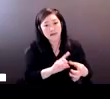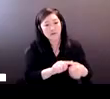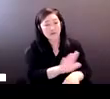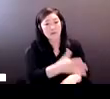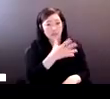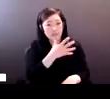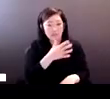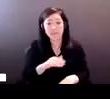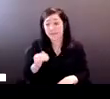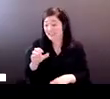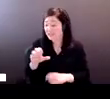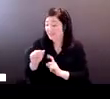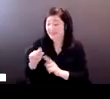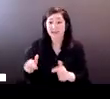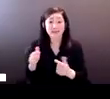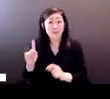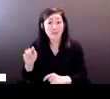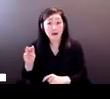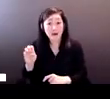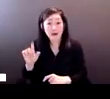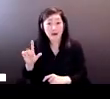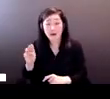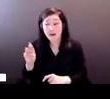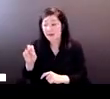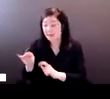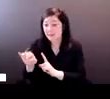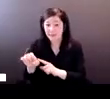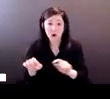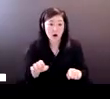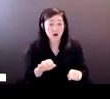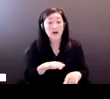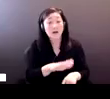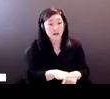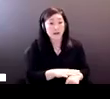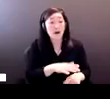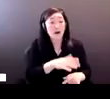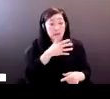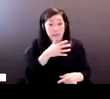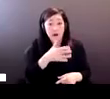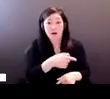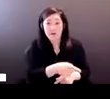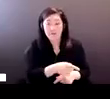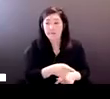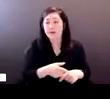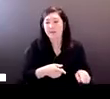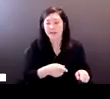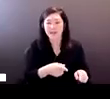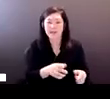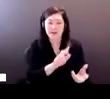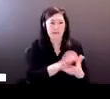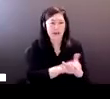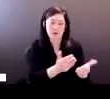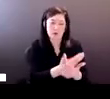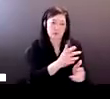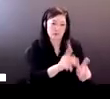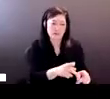Melbourne. Her mum repartnered after her dad died, and her mum and her new partner moved to a small town in